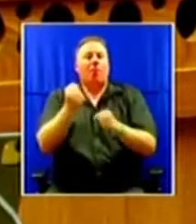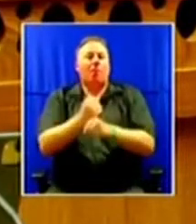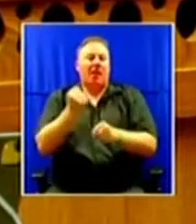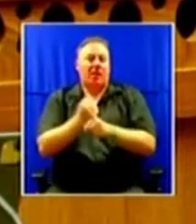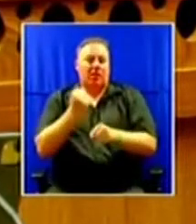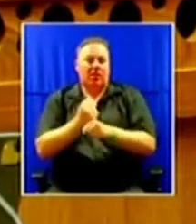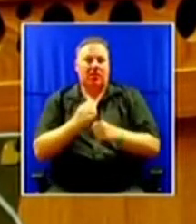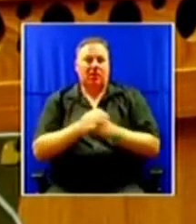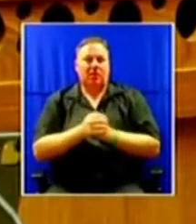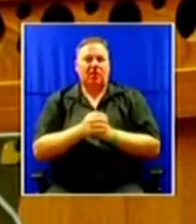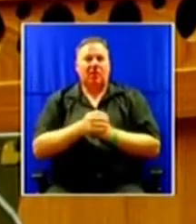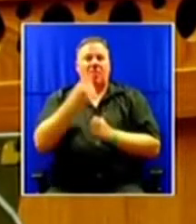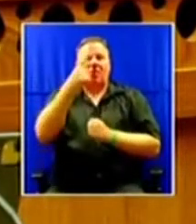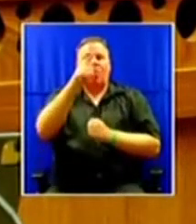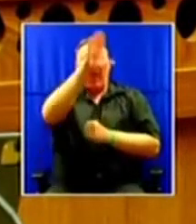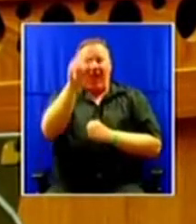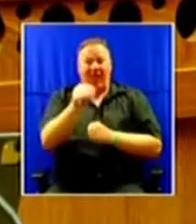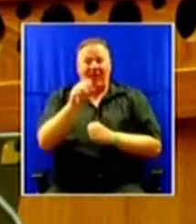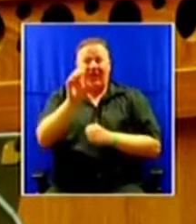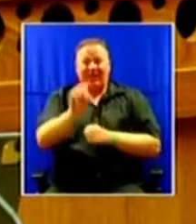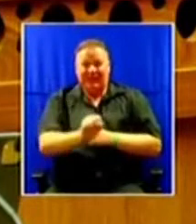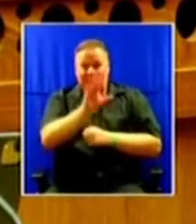on the African continent.